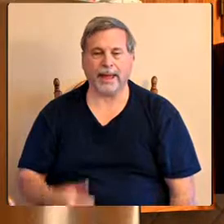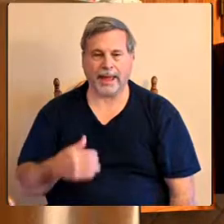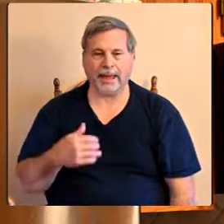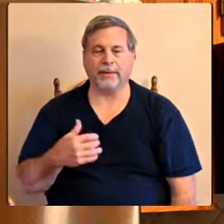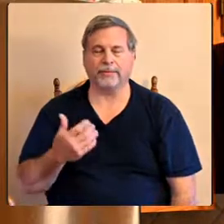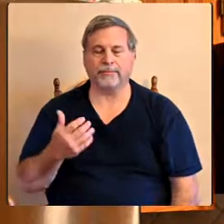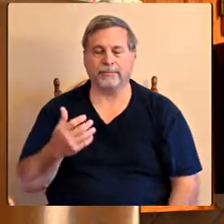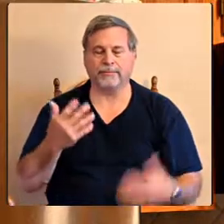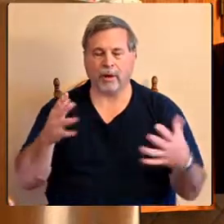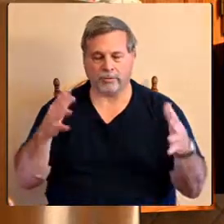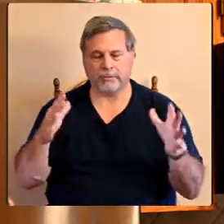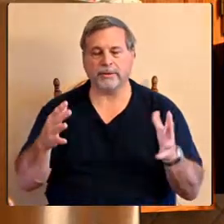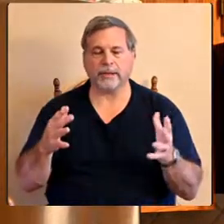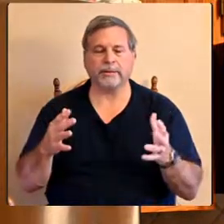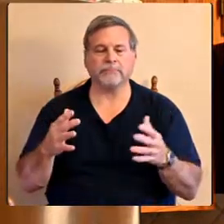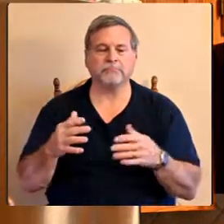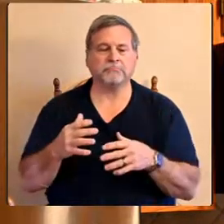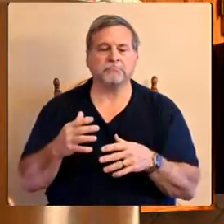We have taken